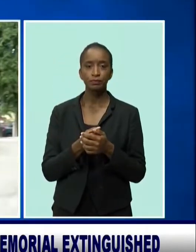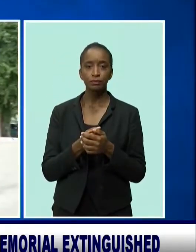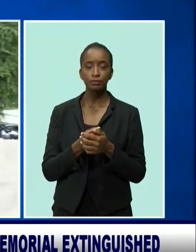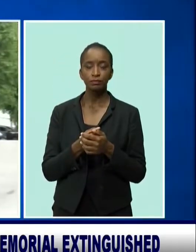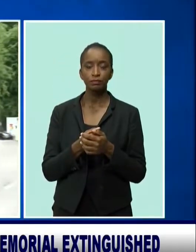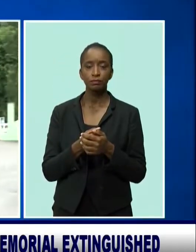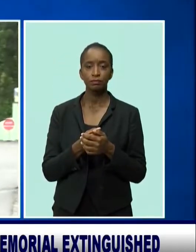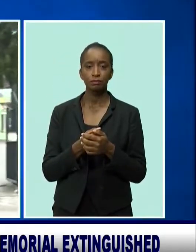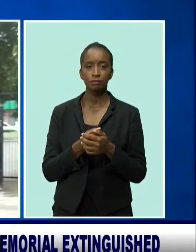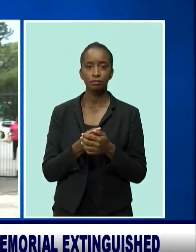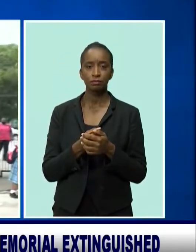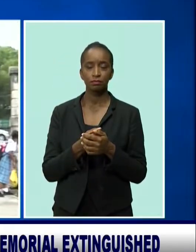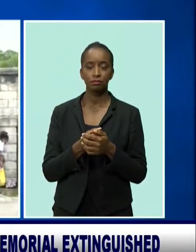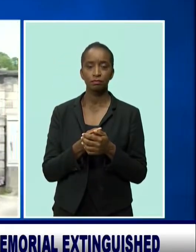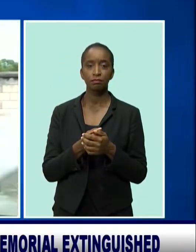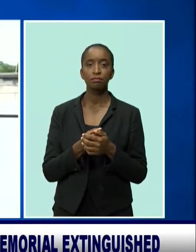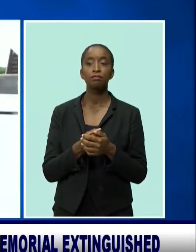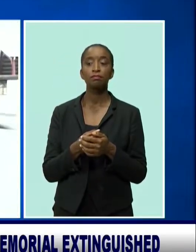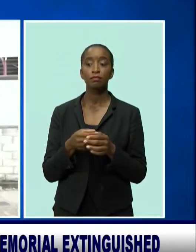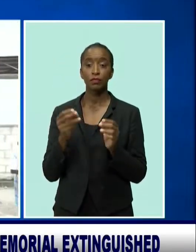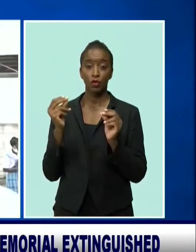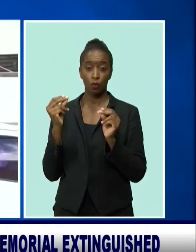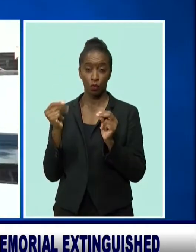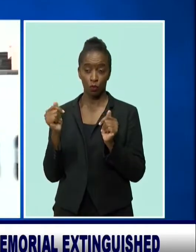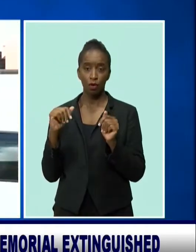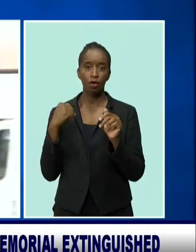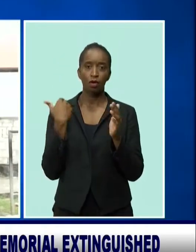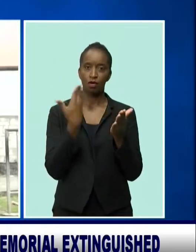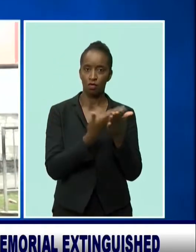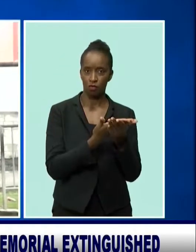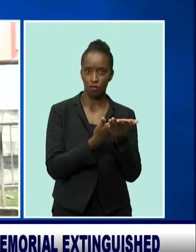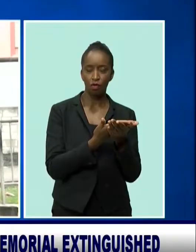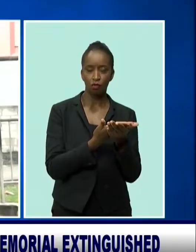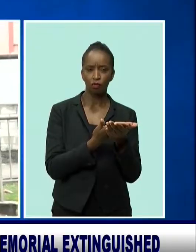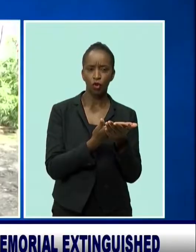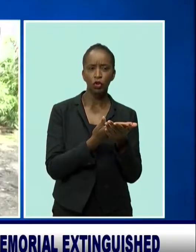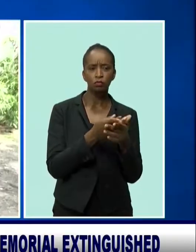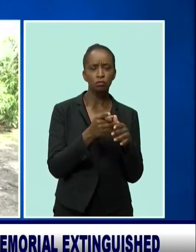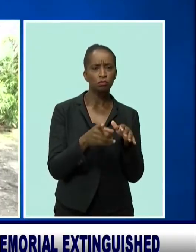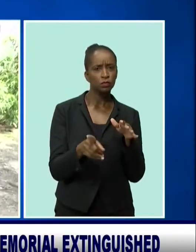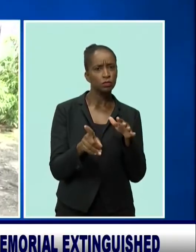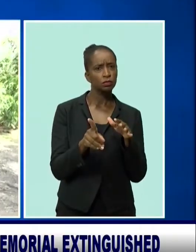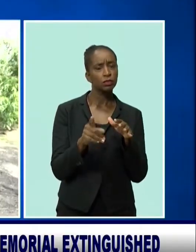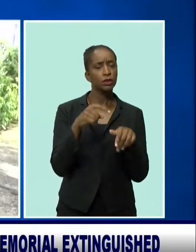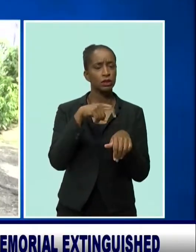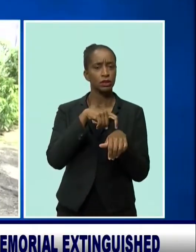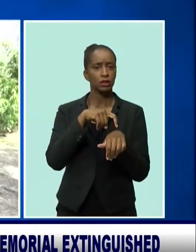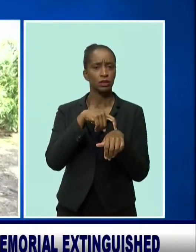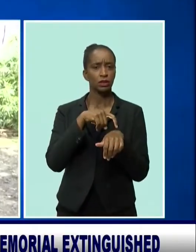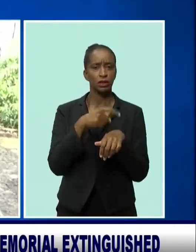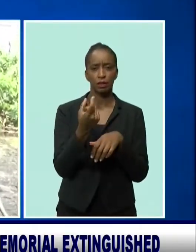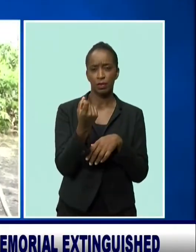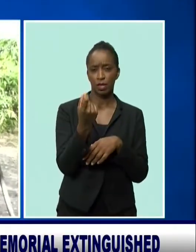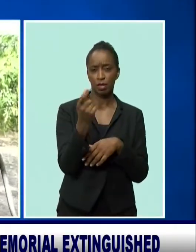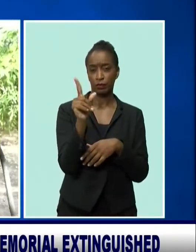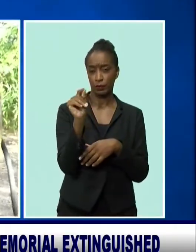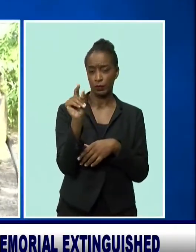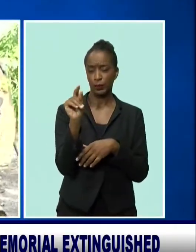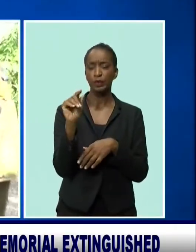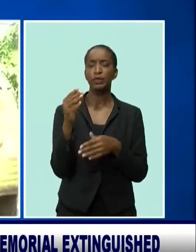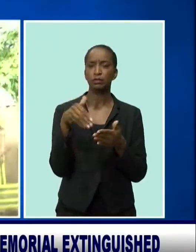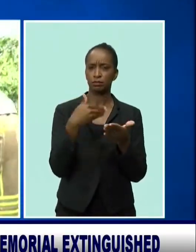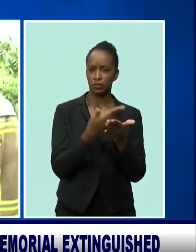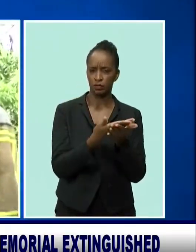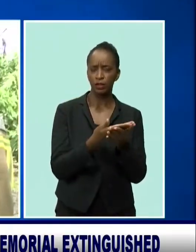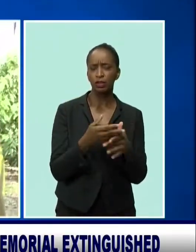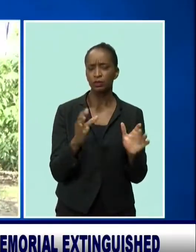Station Officer Roger Bourne, were quickly on the scene around 20 minutes after 11 to investigate. A search of the school plant